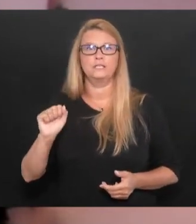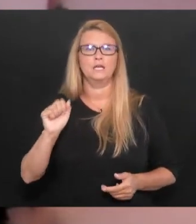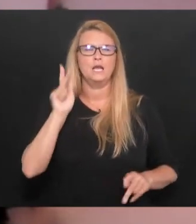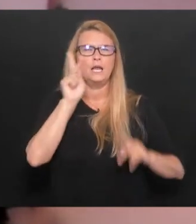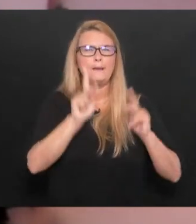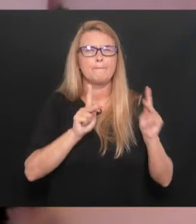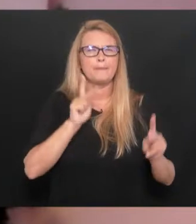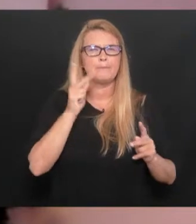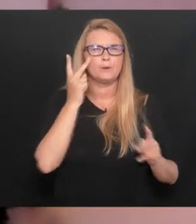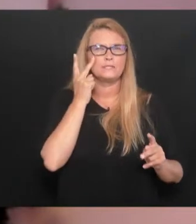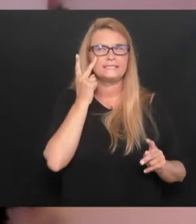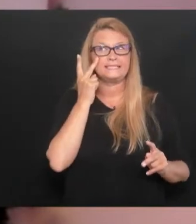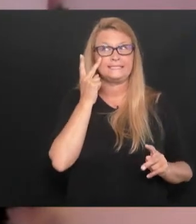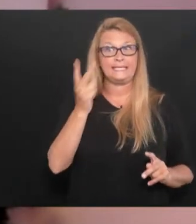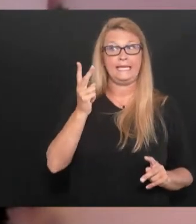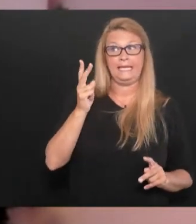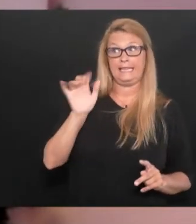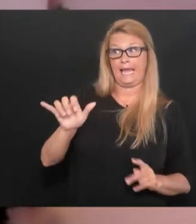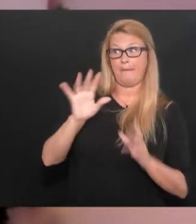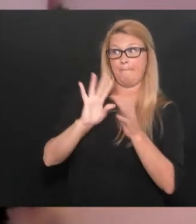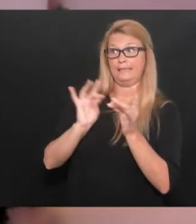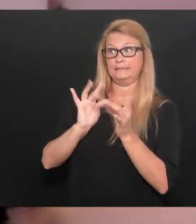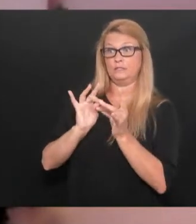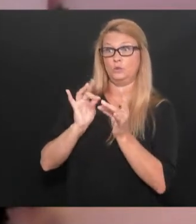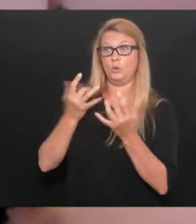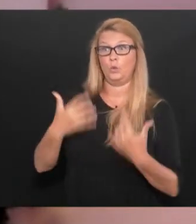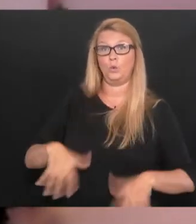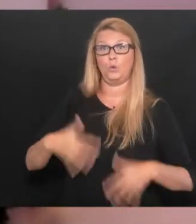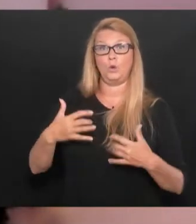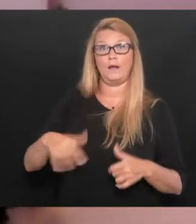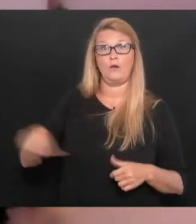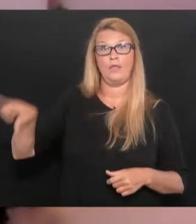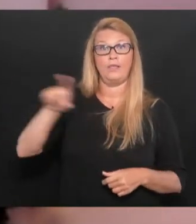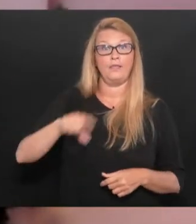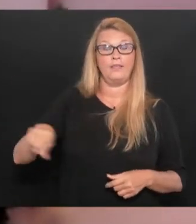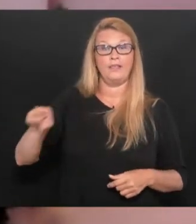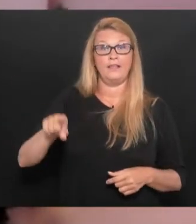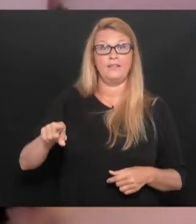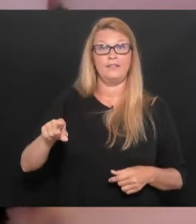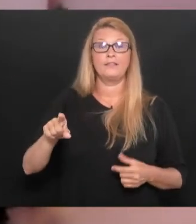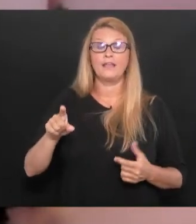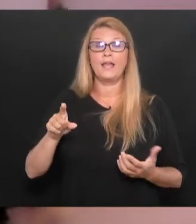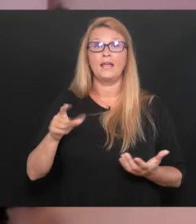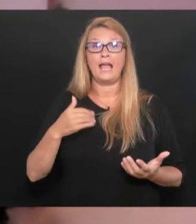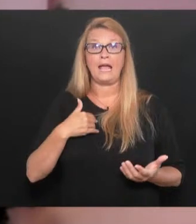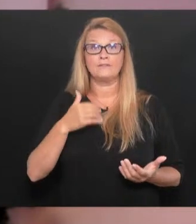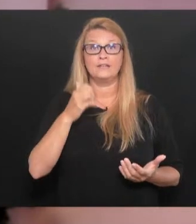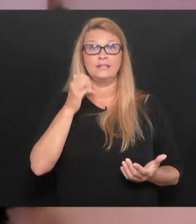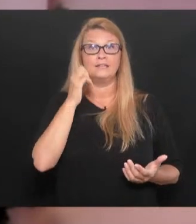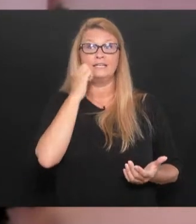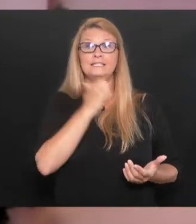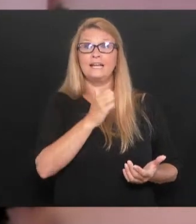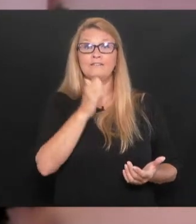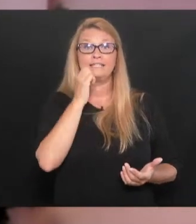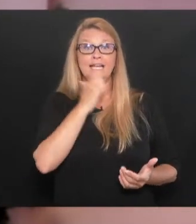hearing that message. And in Arkansas and Alabama, they've doubled the number of daily vaccines they've been giving